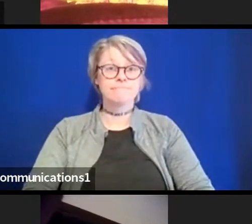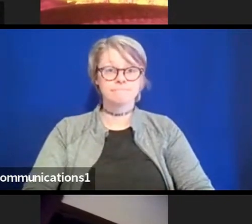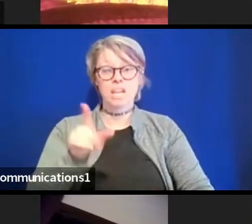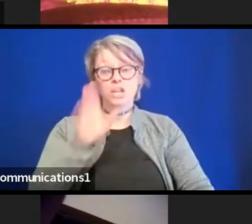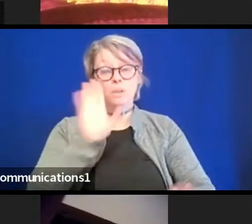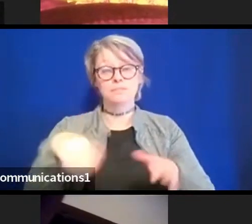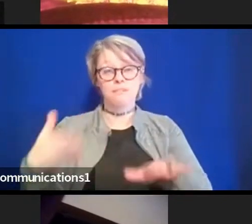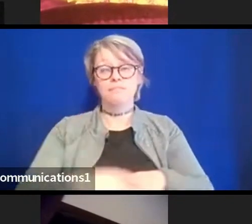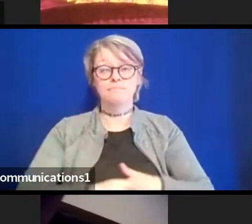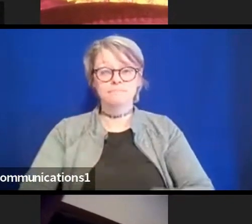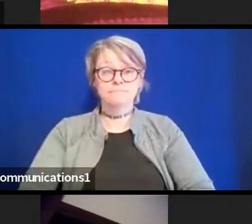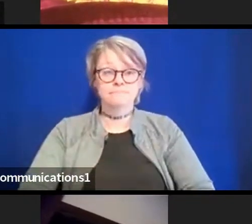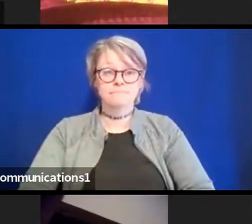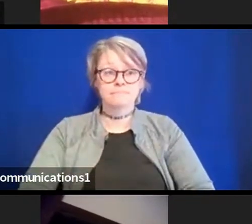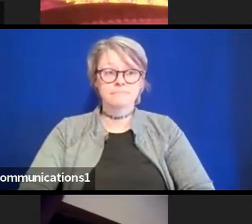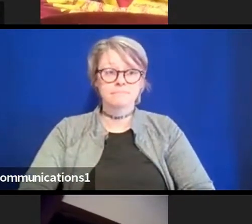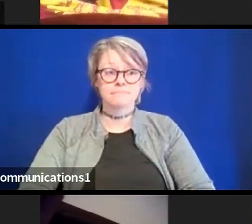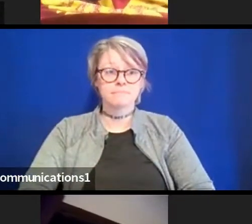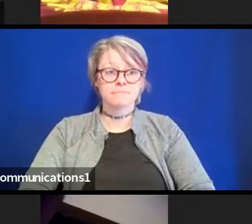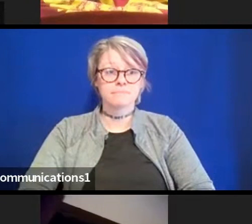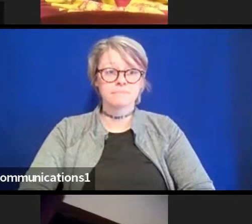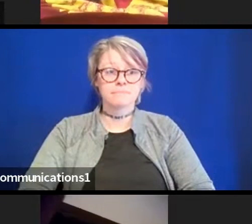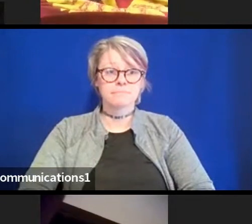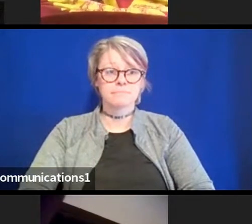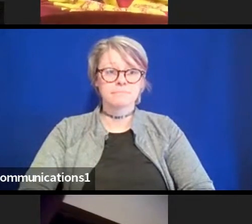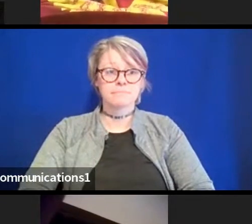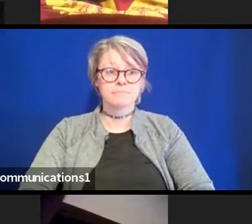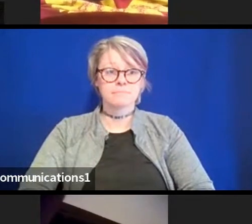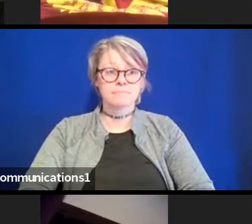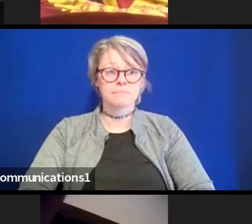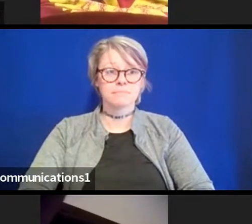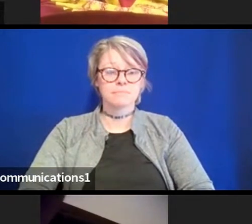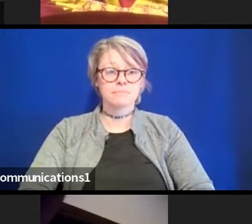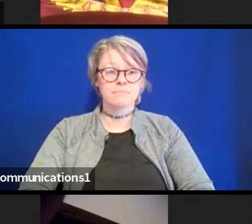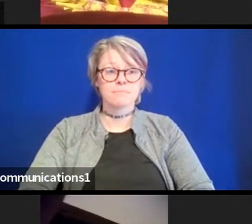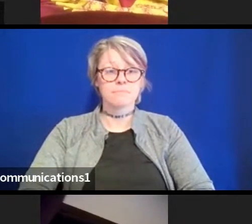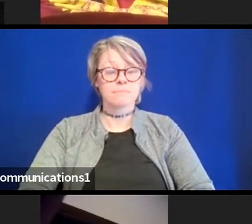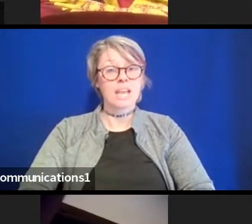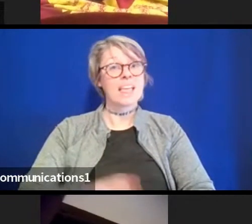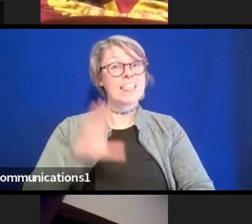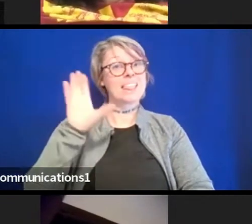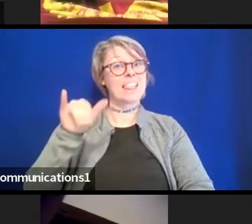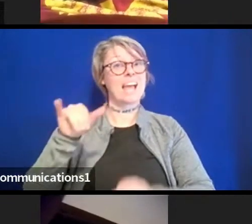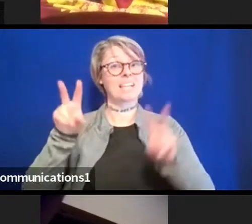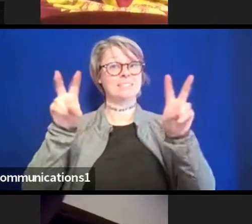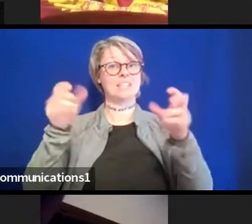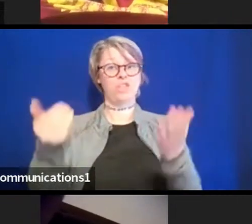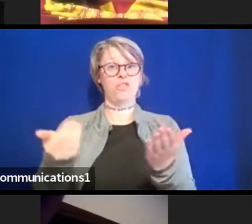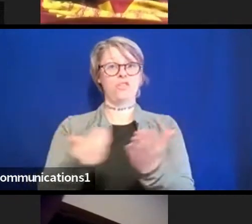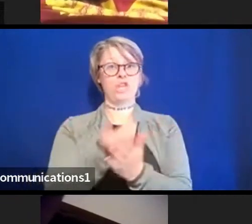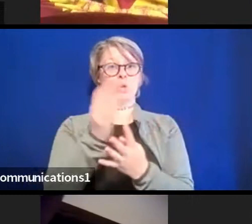life. And they say, that's a new choice. That's giving people